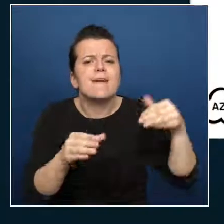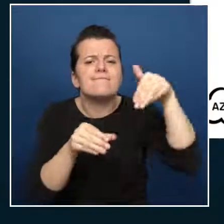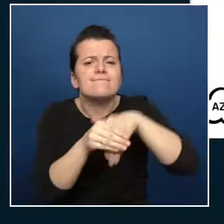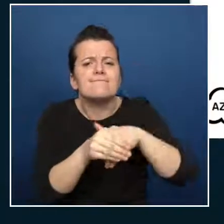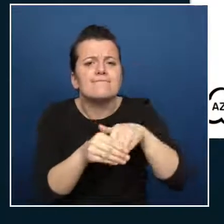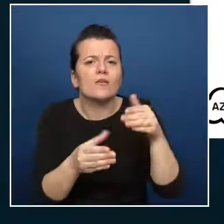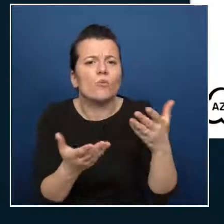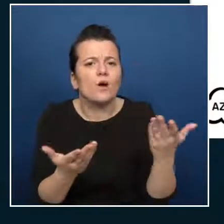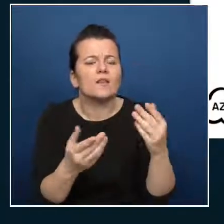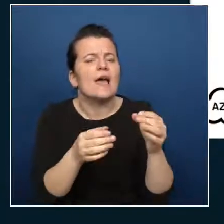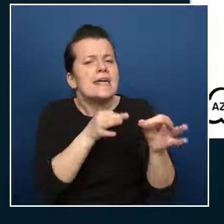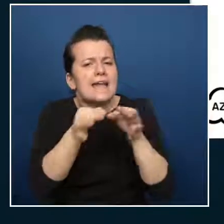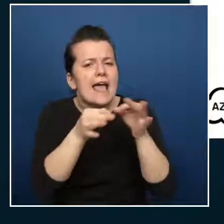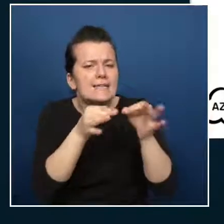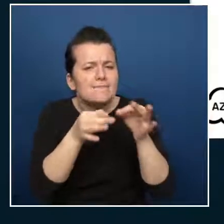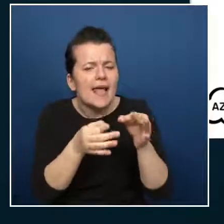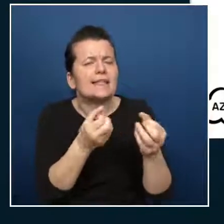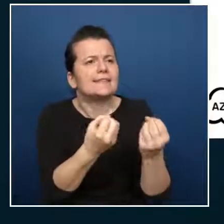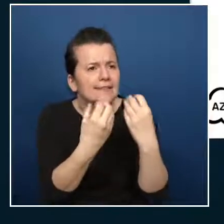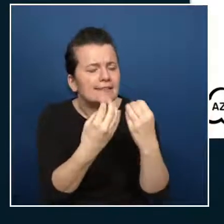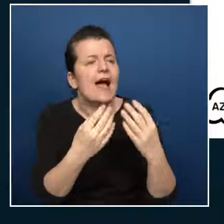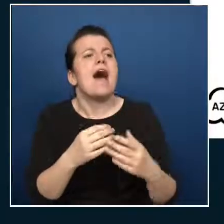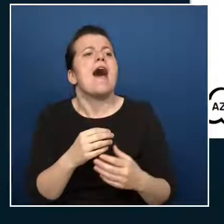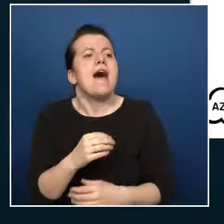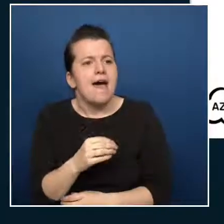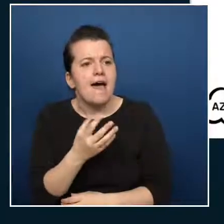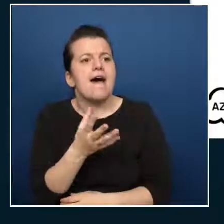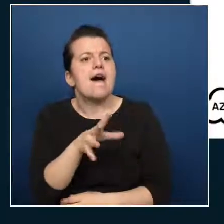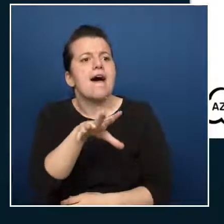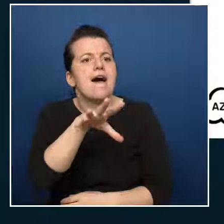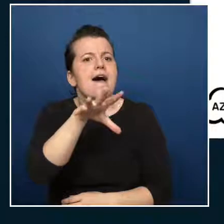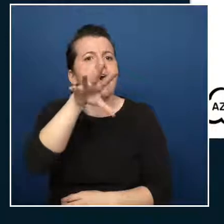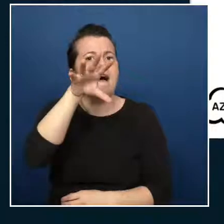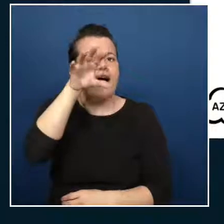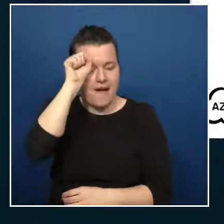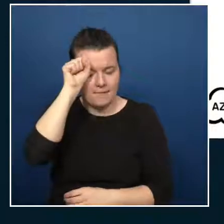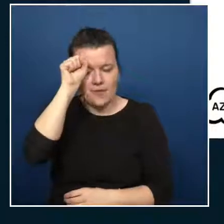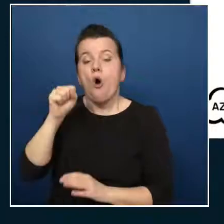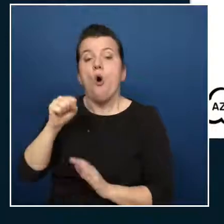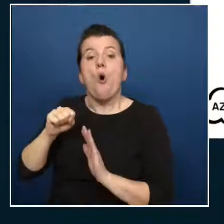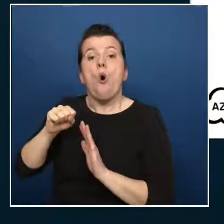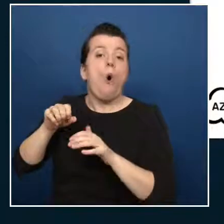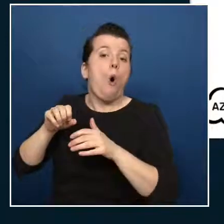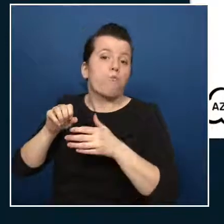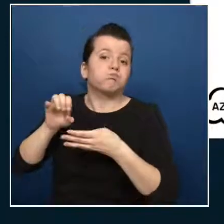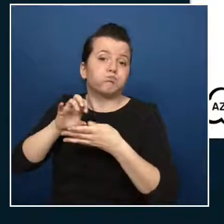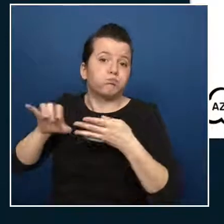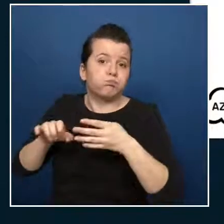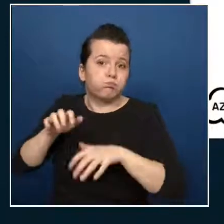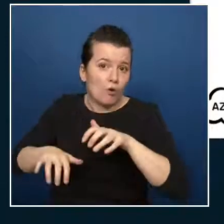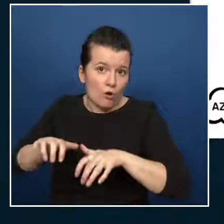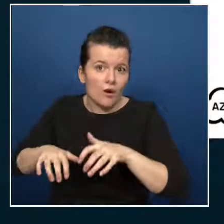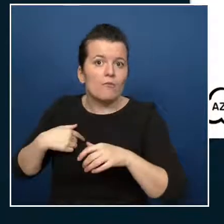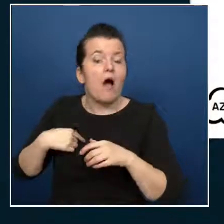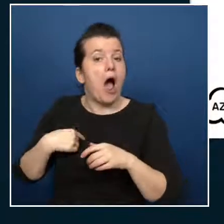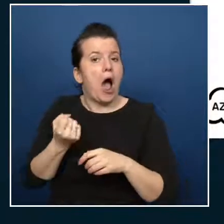she described it in a certain way, but we programmers probably misinterpret it